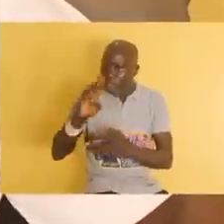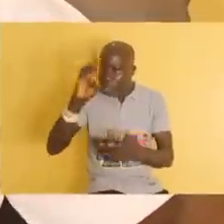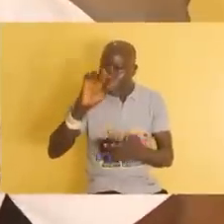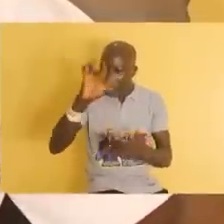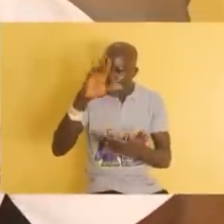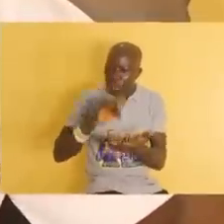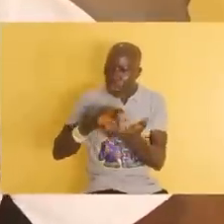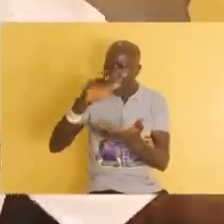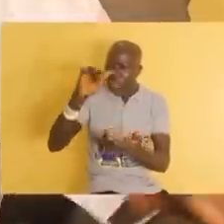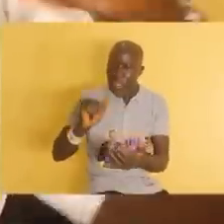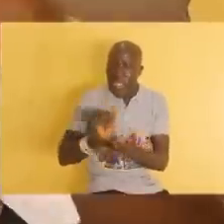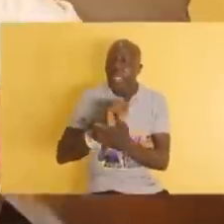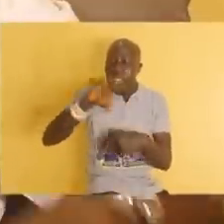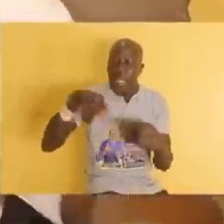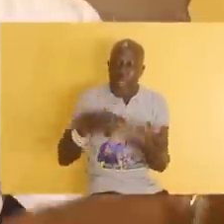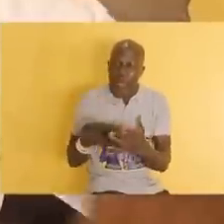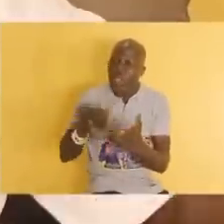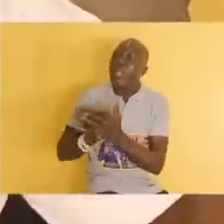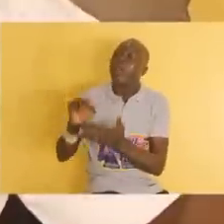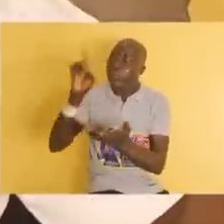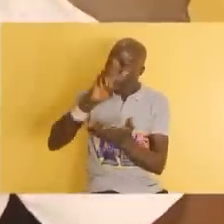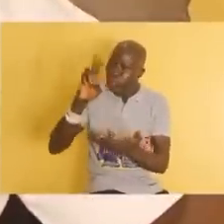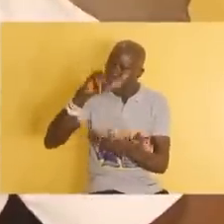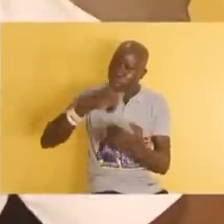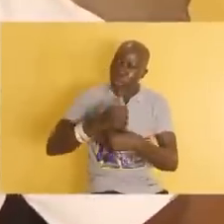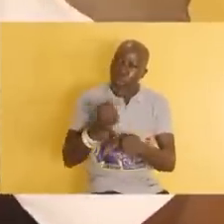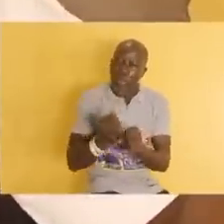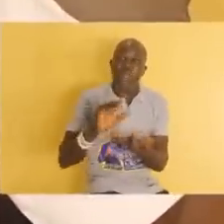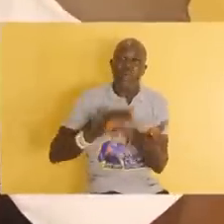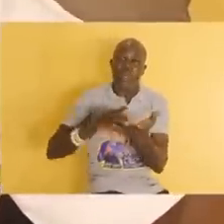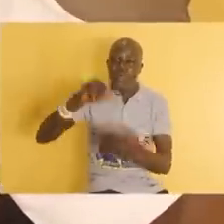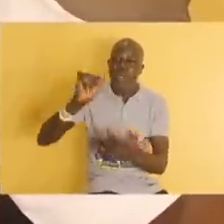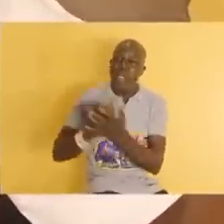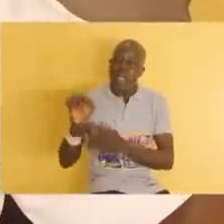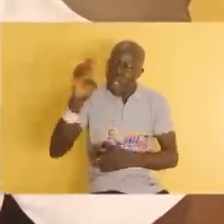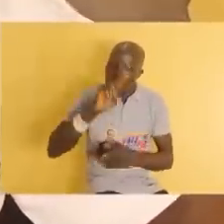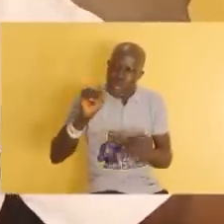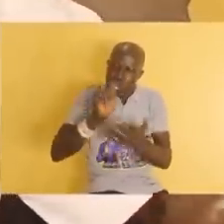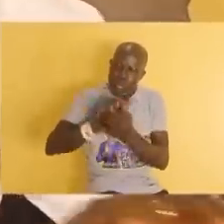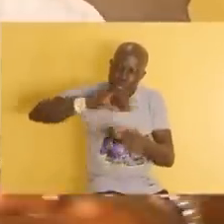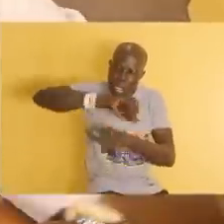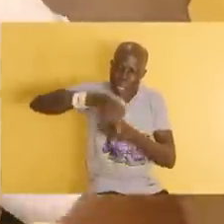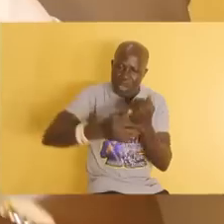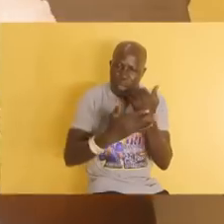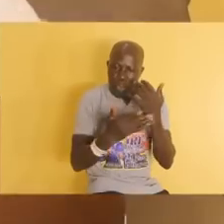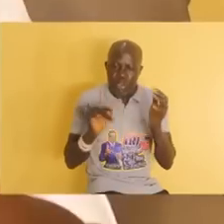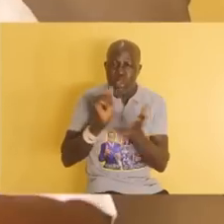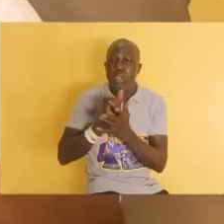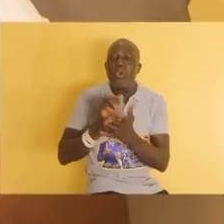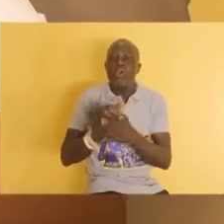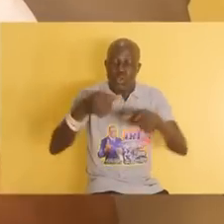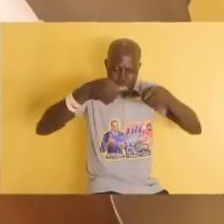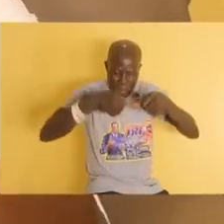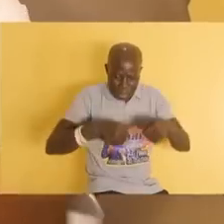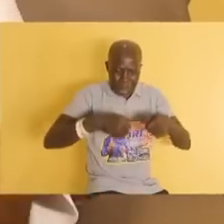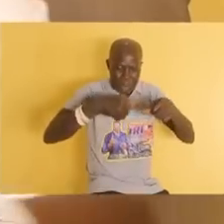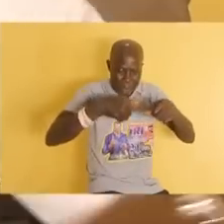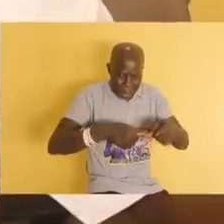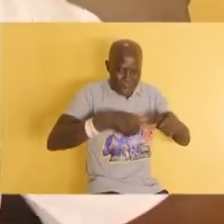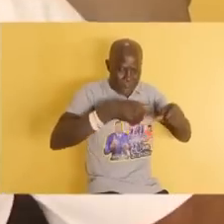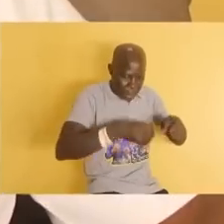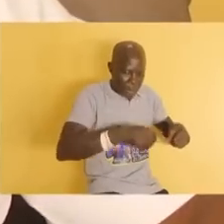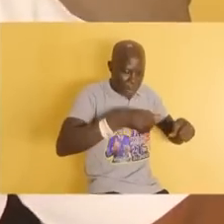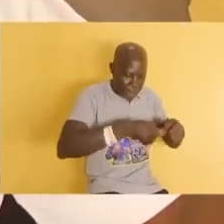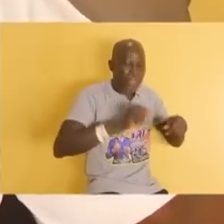their glory. They want to go one. Yeah, they make use of their glory. One need no Ororo. They need the heart to sustain their